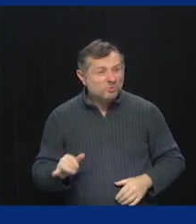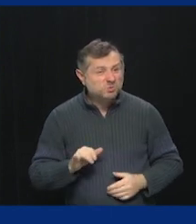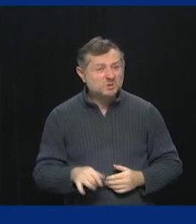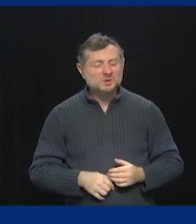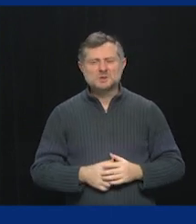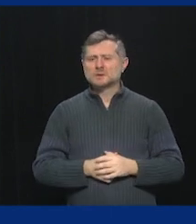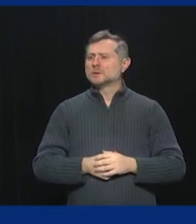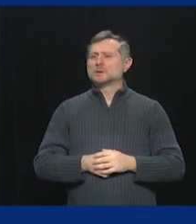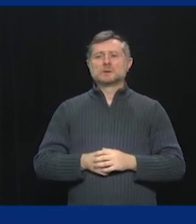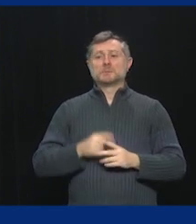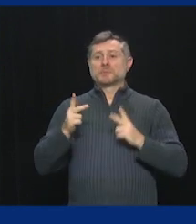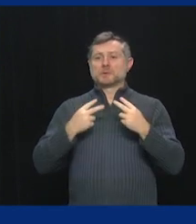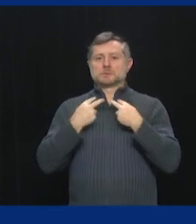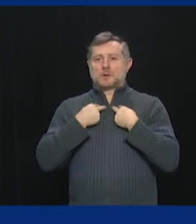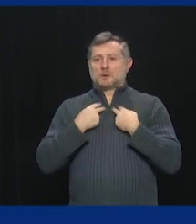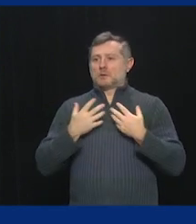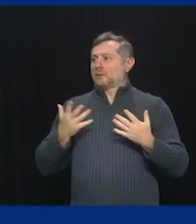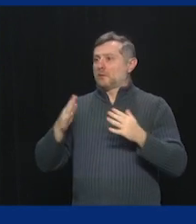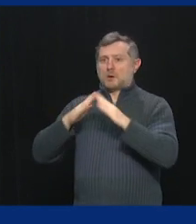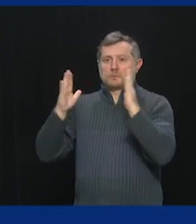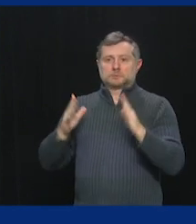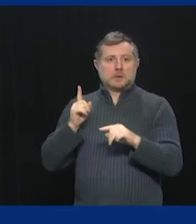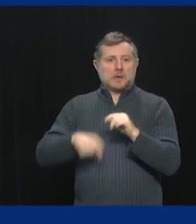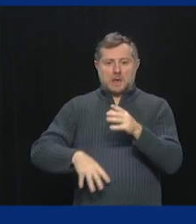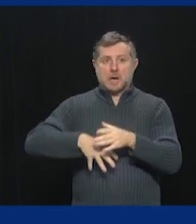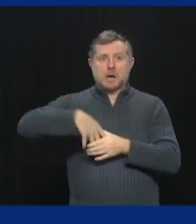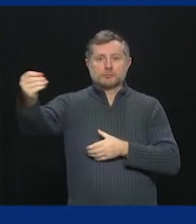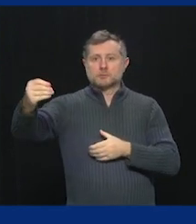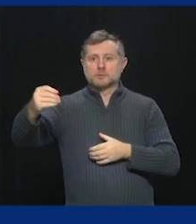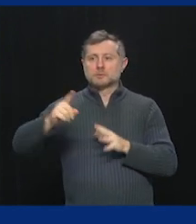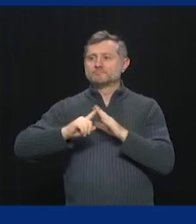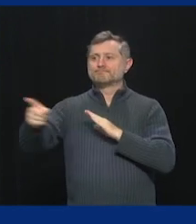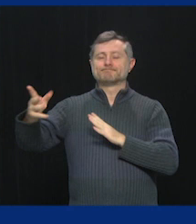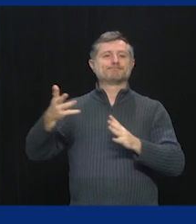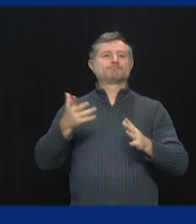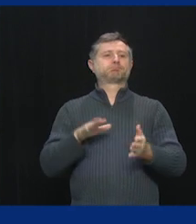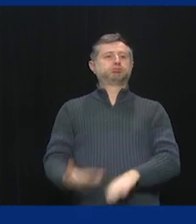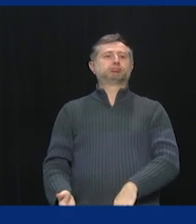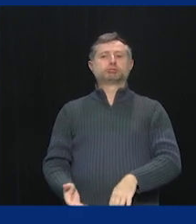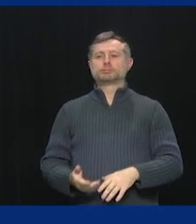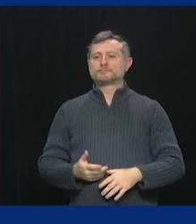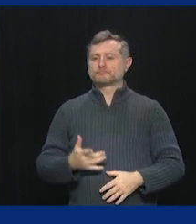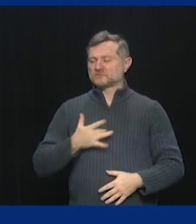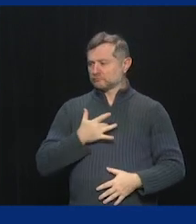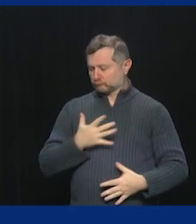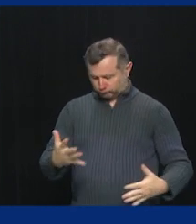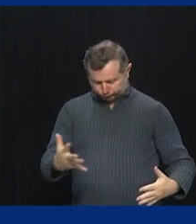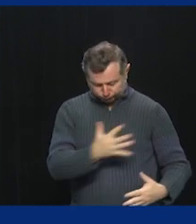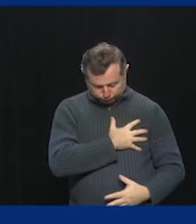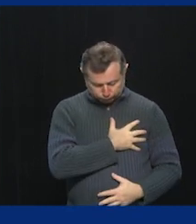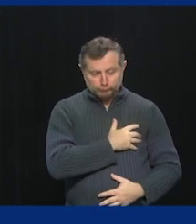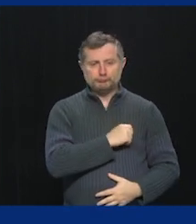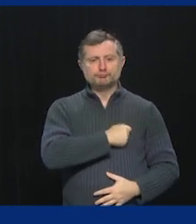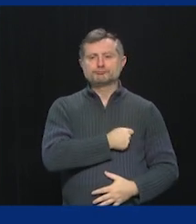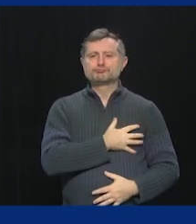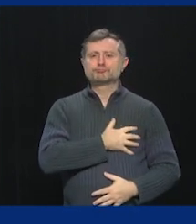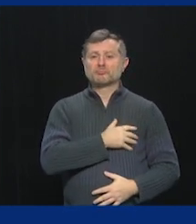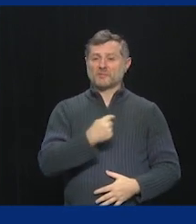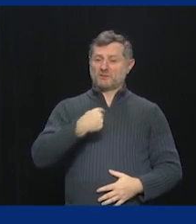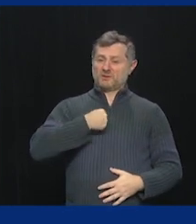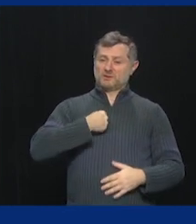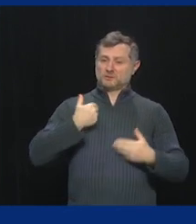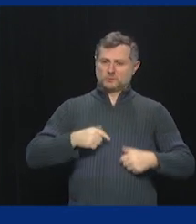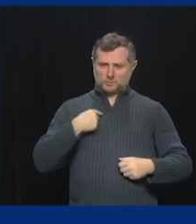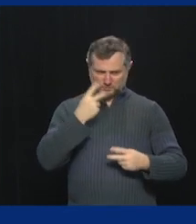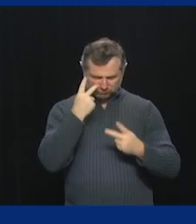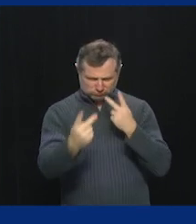held captive and trapped in their homes. And for me, this is very emotional. I went to those homes. I saw where people lived. I